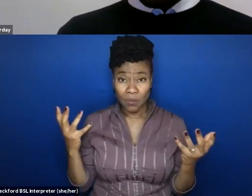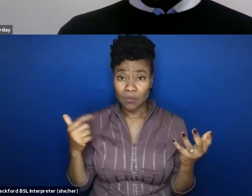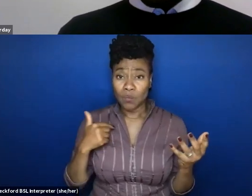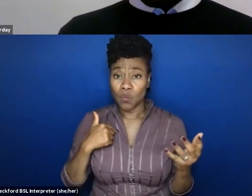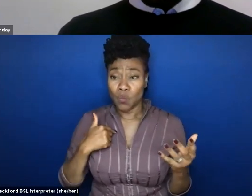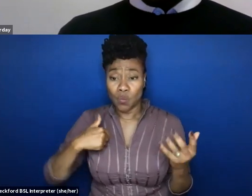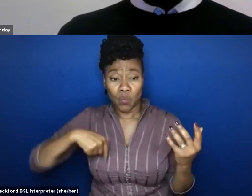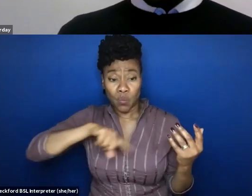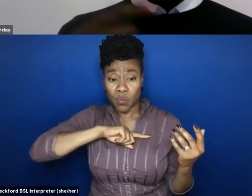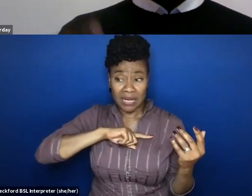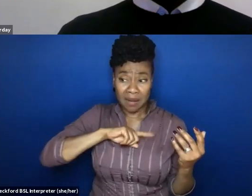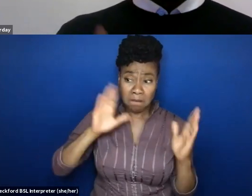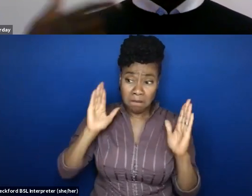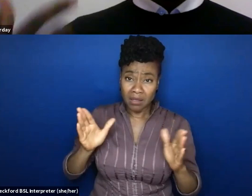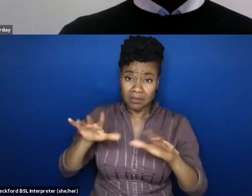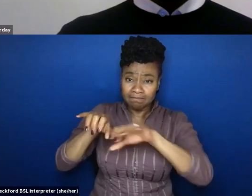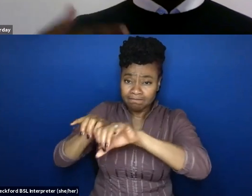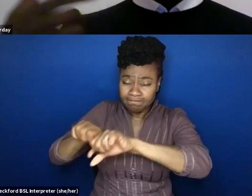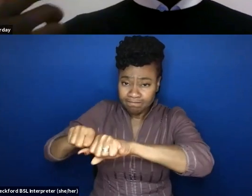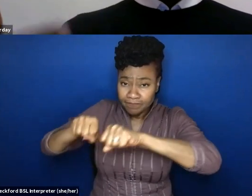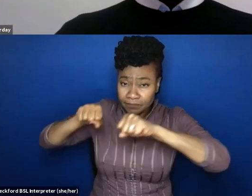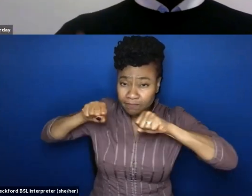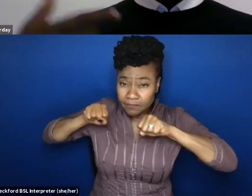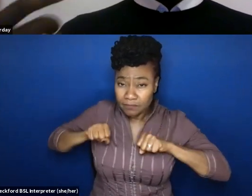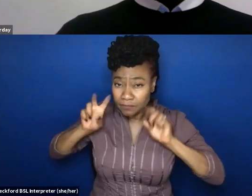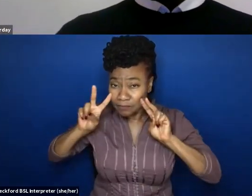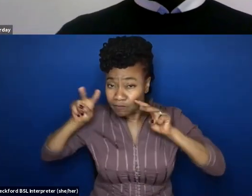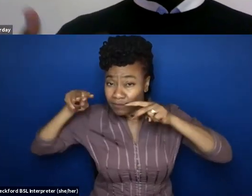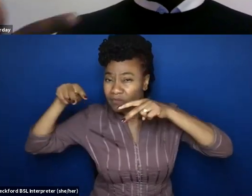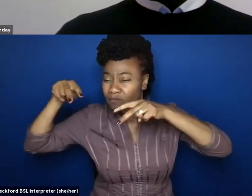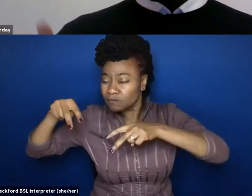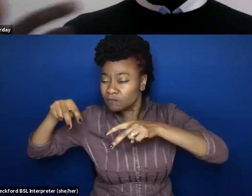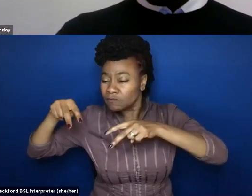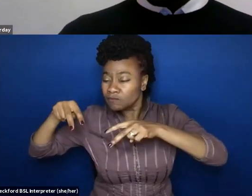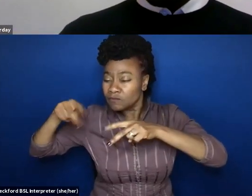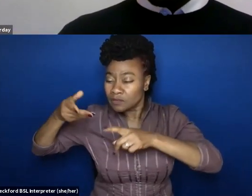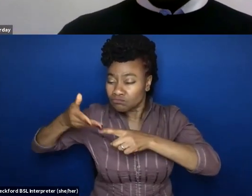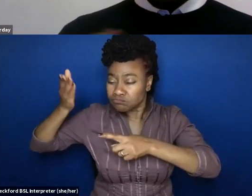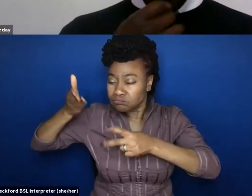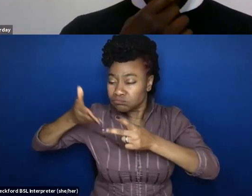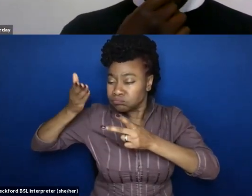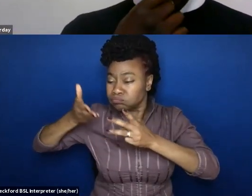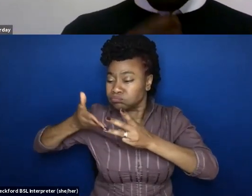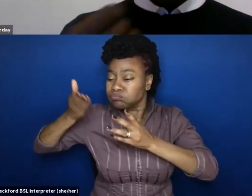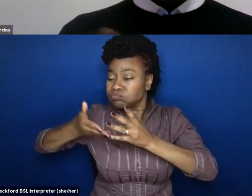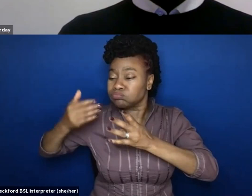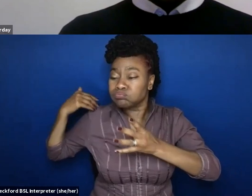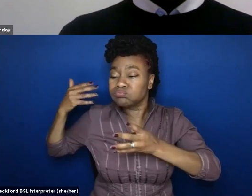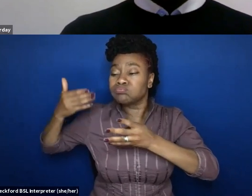that, we're going to keep kind of going through this cycle